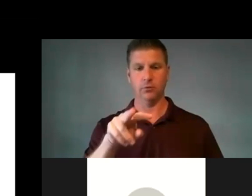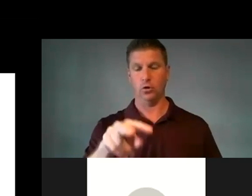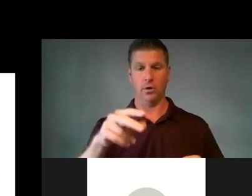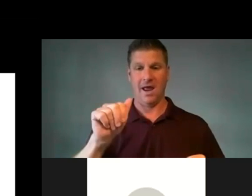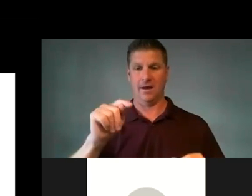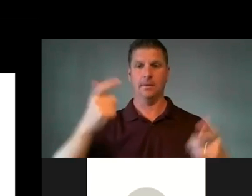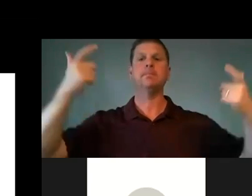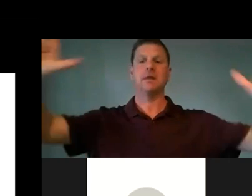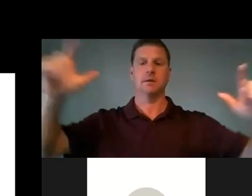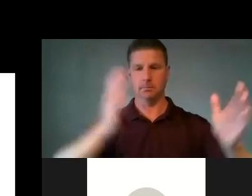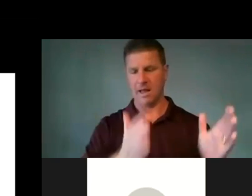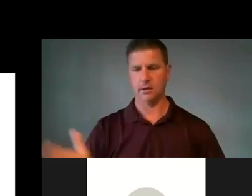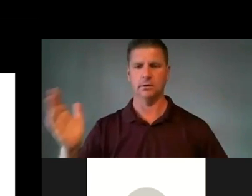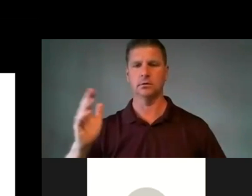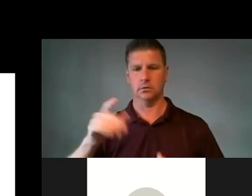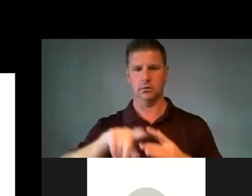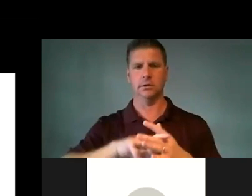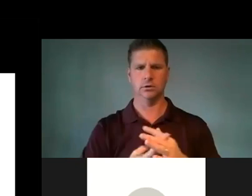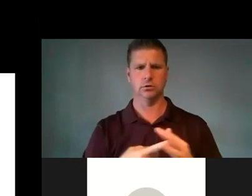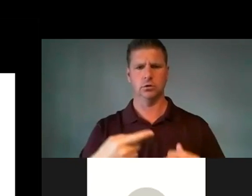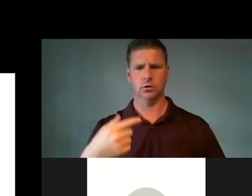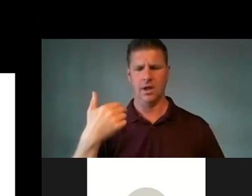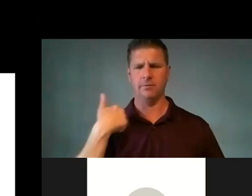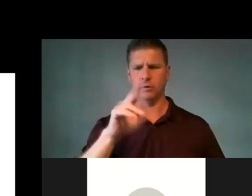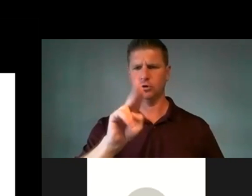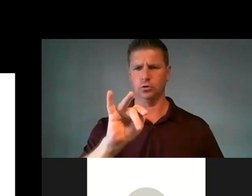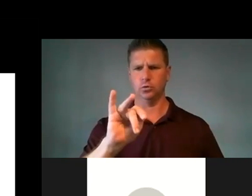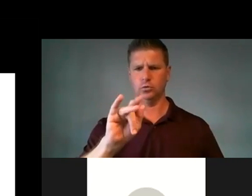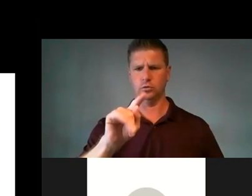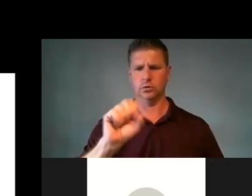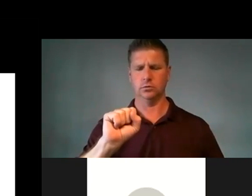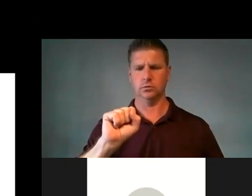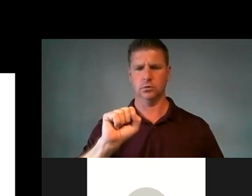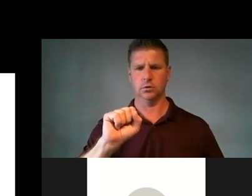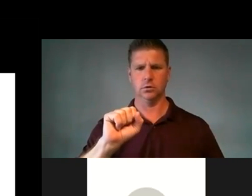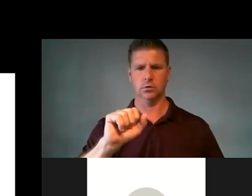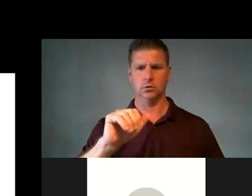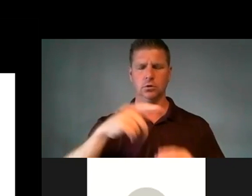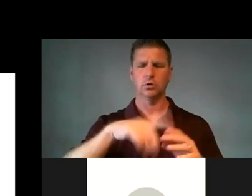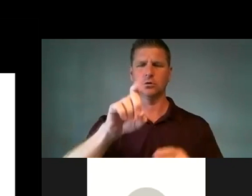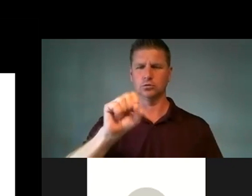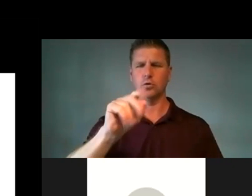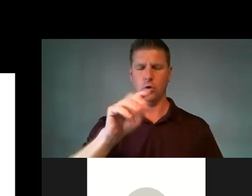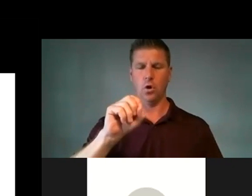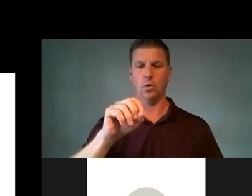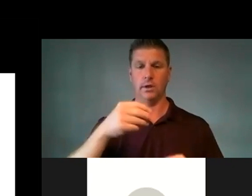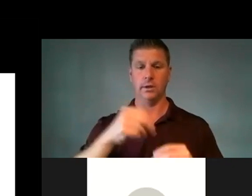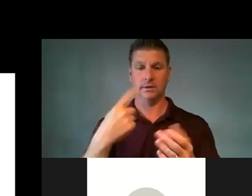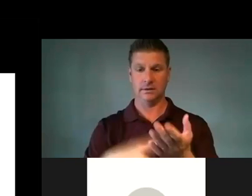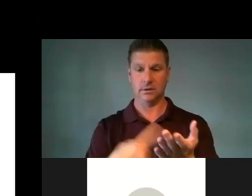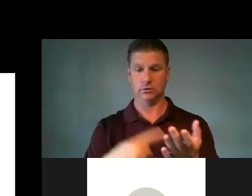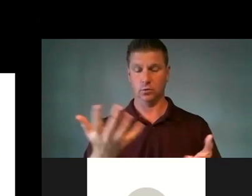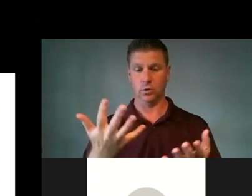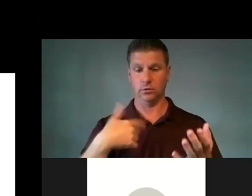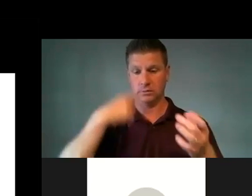plan, initially we had units all the way up to Sylvan. And in the discussions that we had, one of the things we